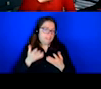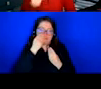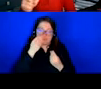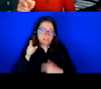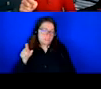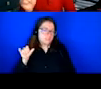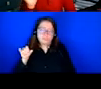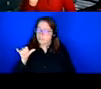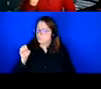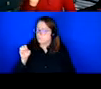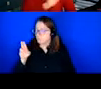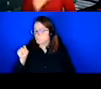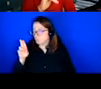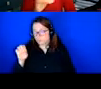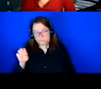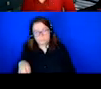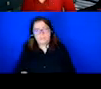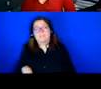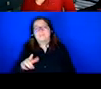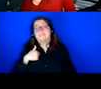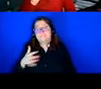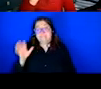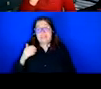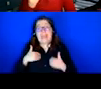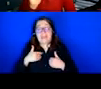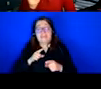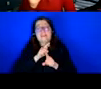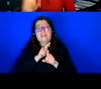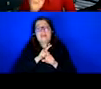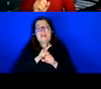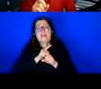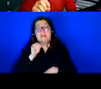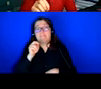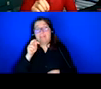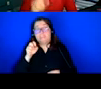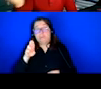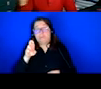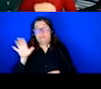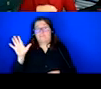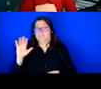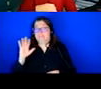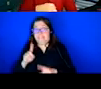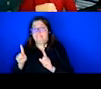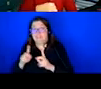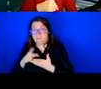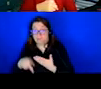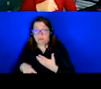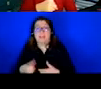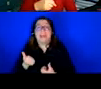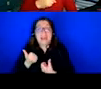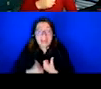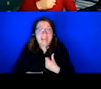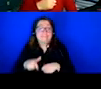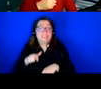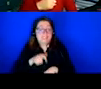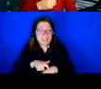too. I once had a mentor in a different program I had. Every time they met with their mentee, they invited someone new in the community